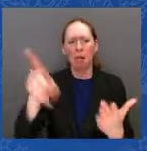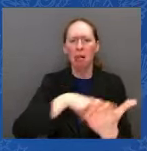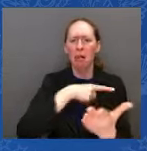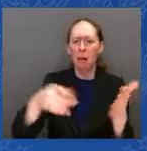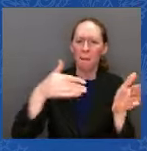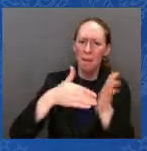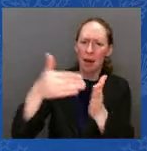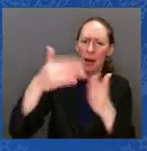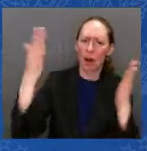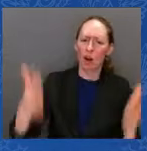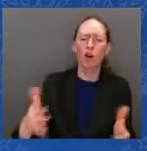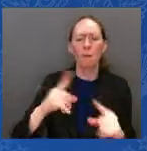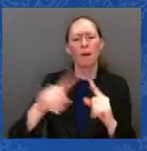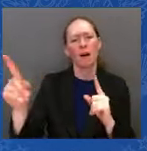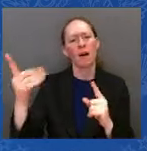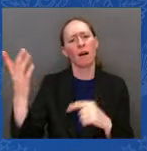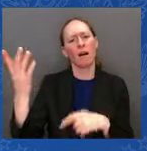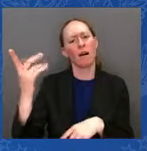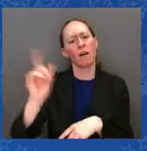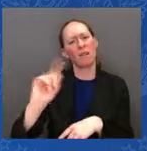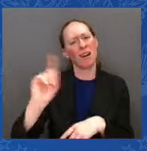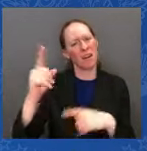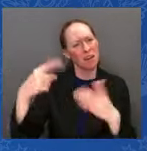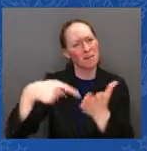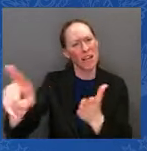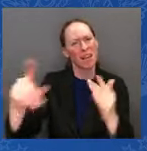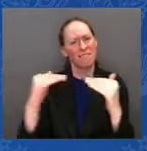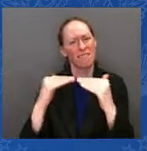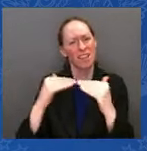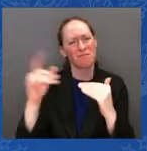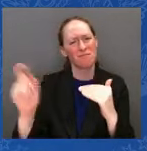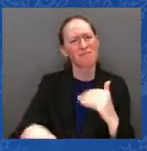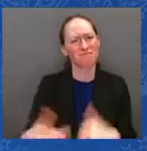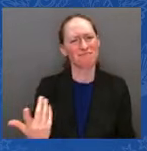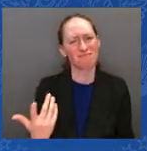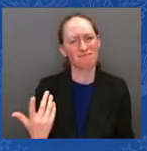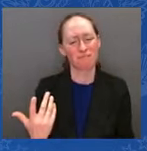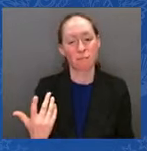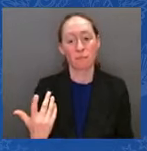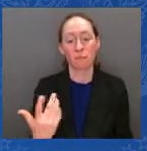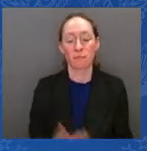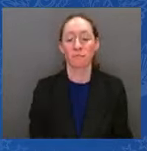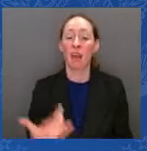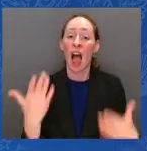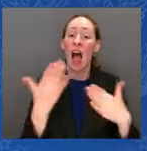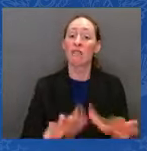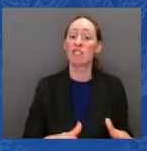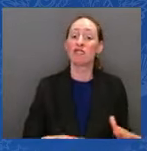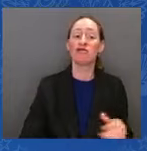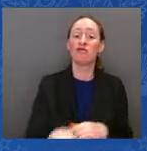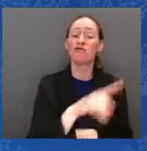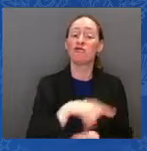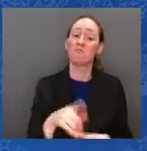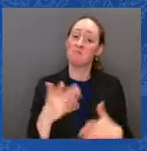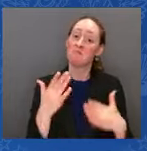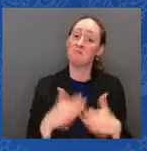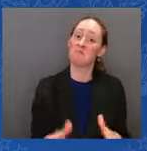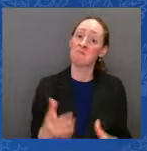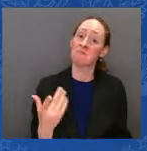The average tax paid by the 1,000 billionaires in America, individually, the average tax paid is